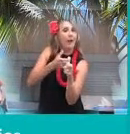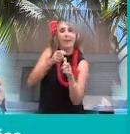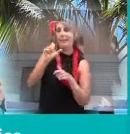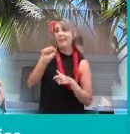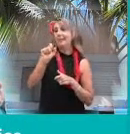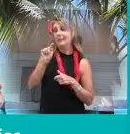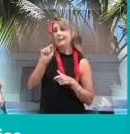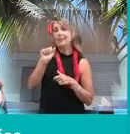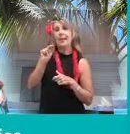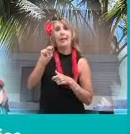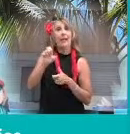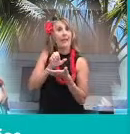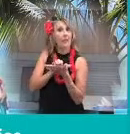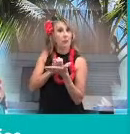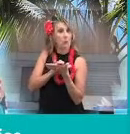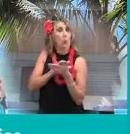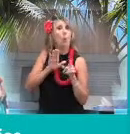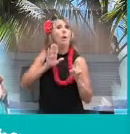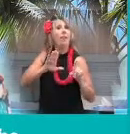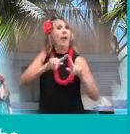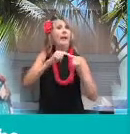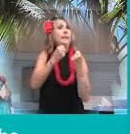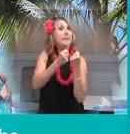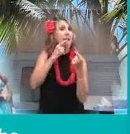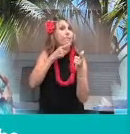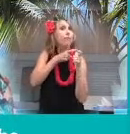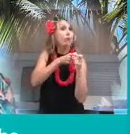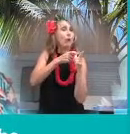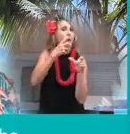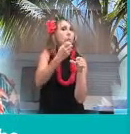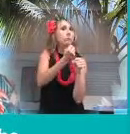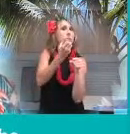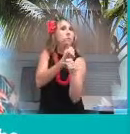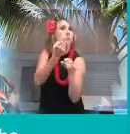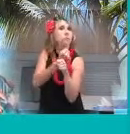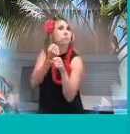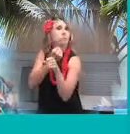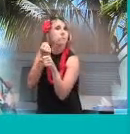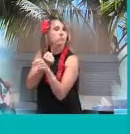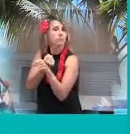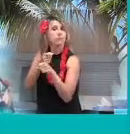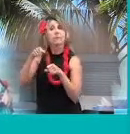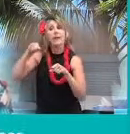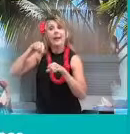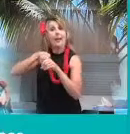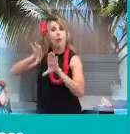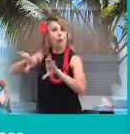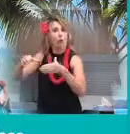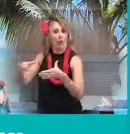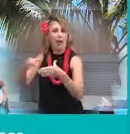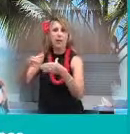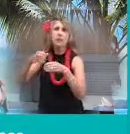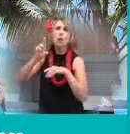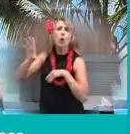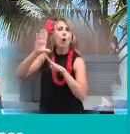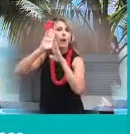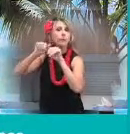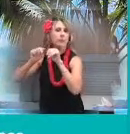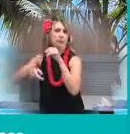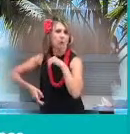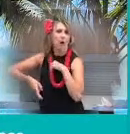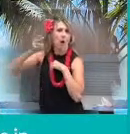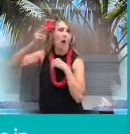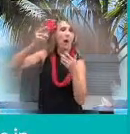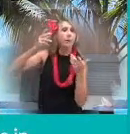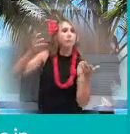many cross-country and track victories. She has high expectations in the classroom with challenging lessons for each